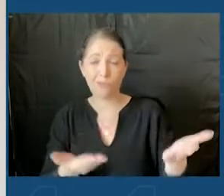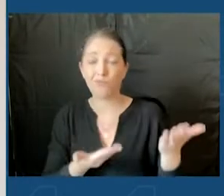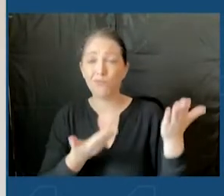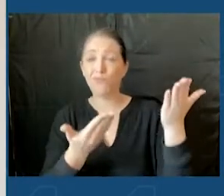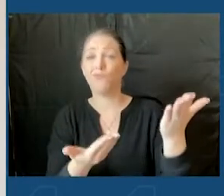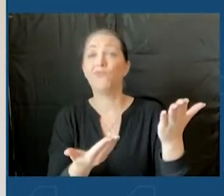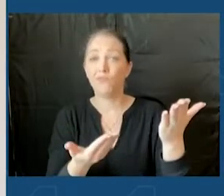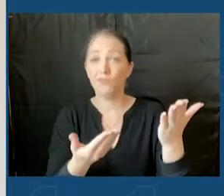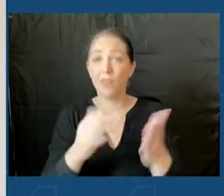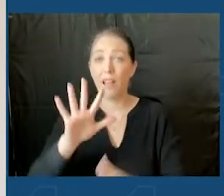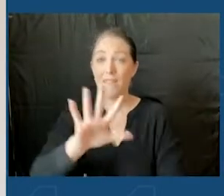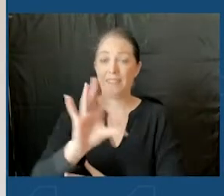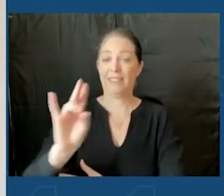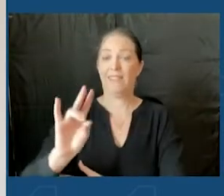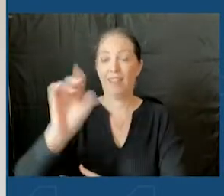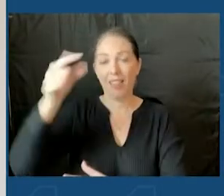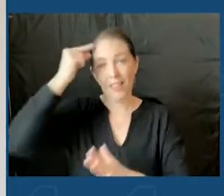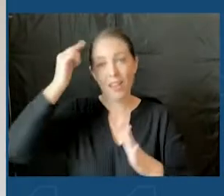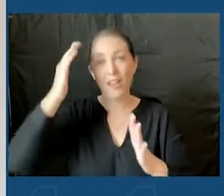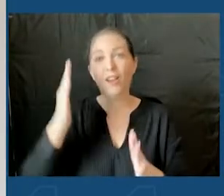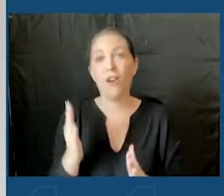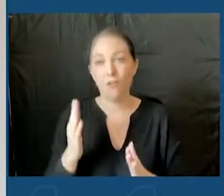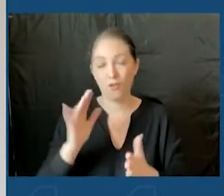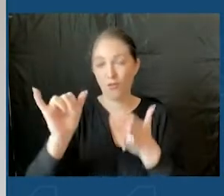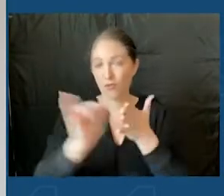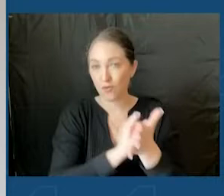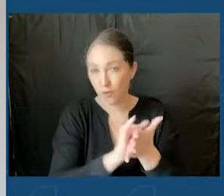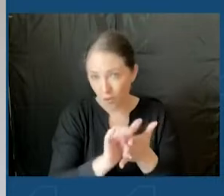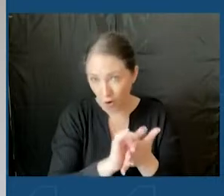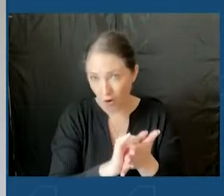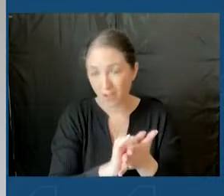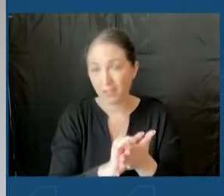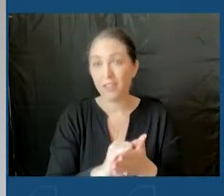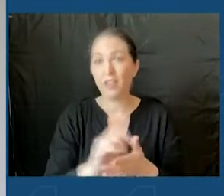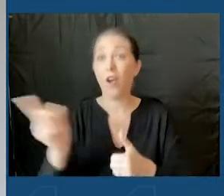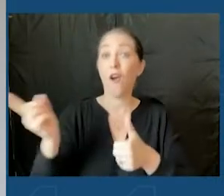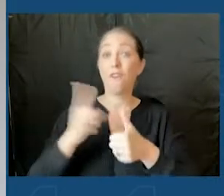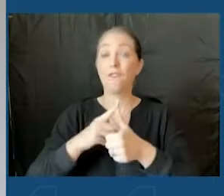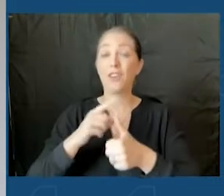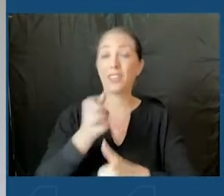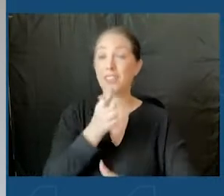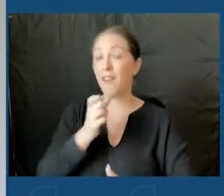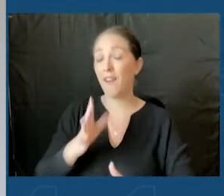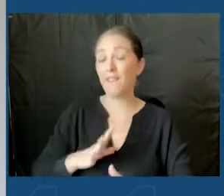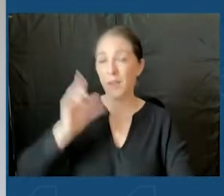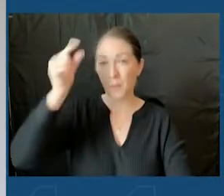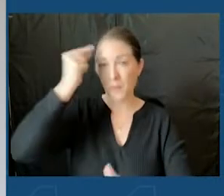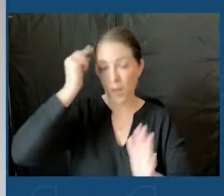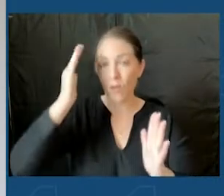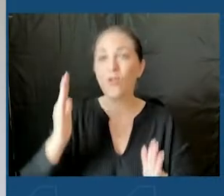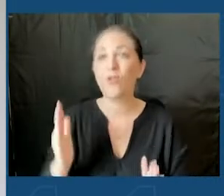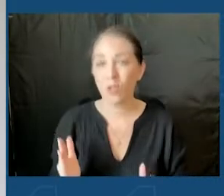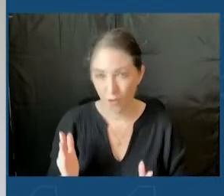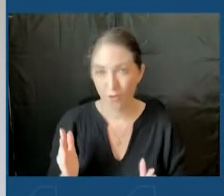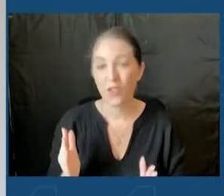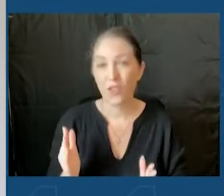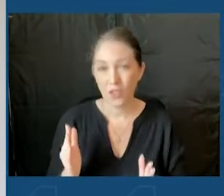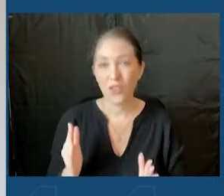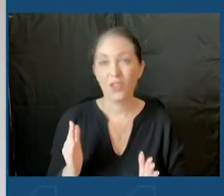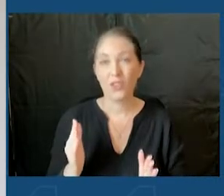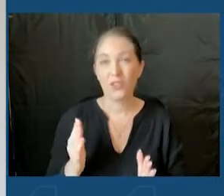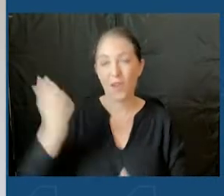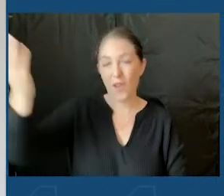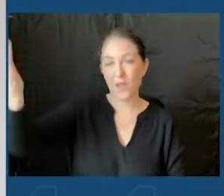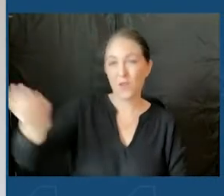the 57th governor of the great state of New York, the first female governor of the great state of New York. Let us